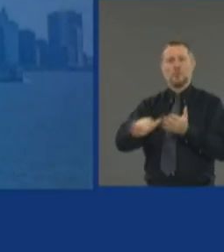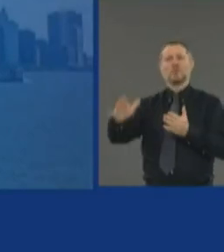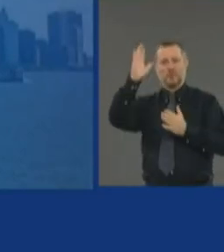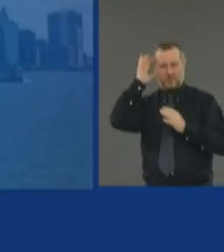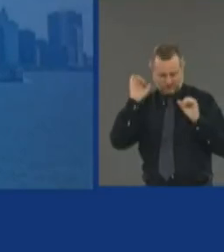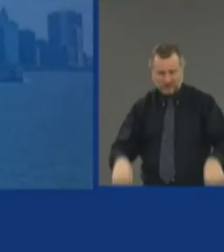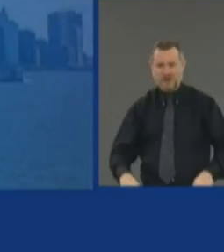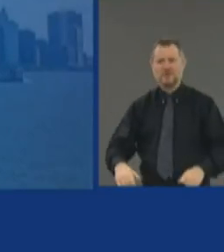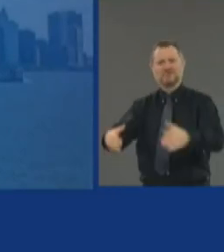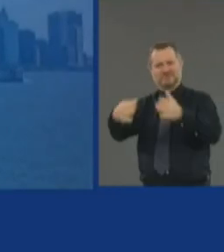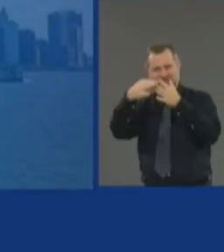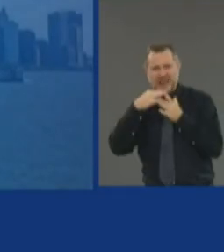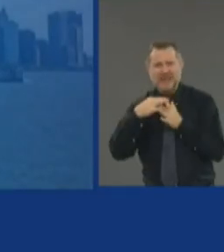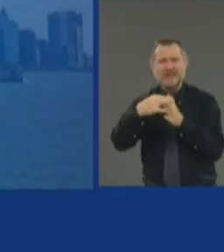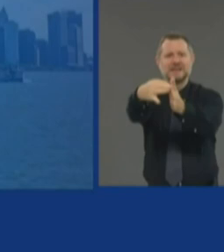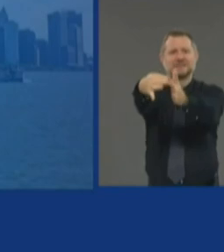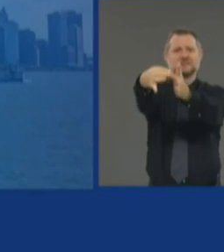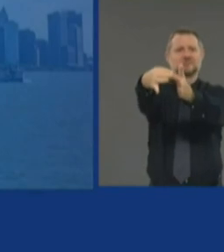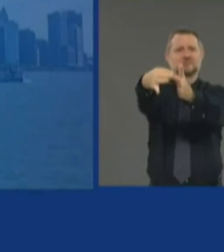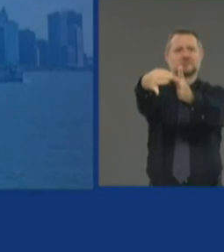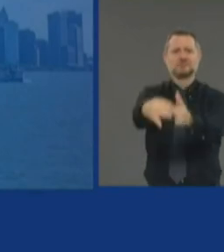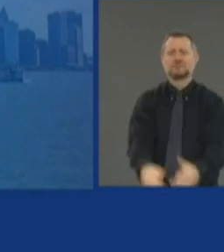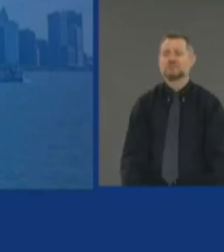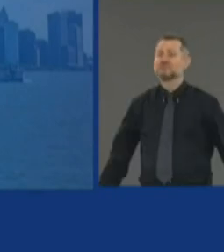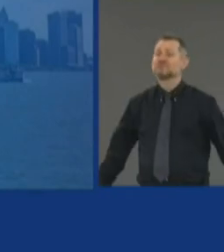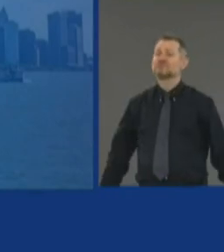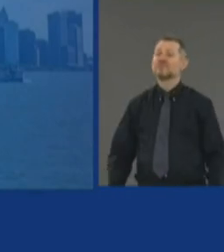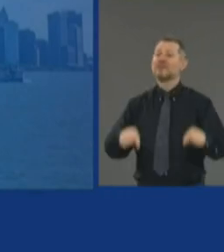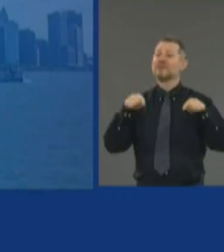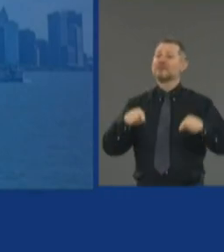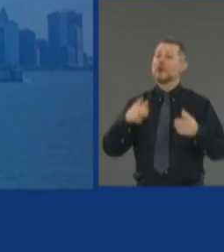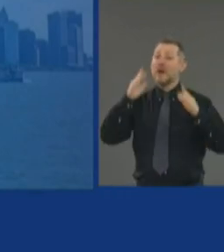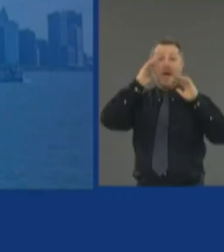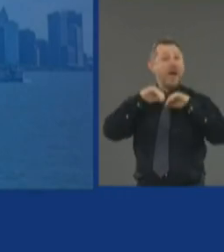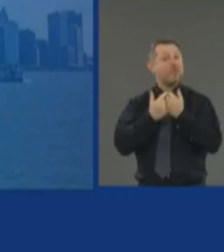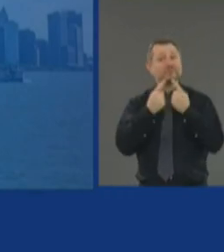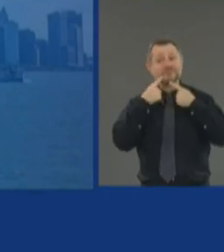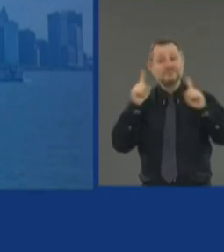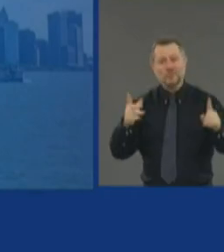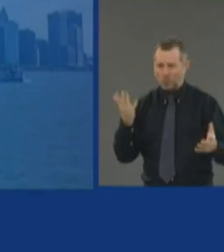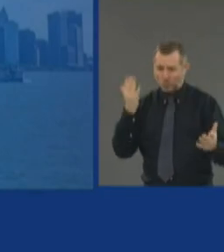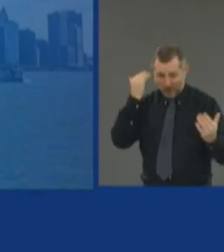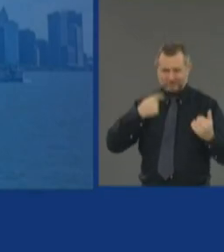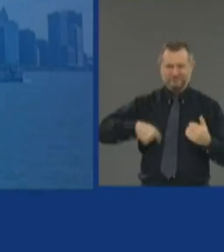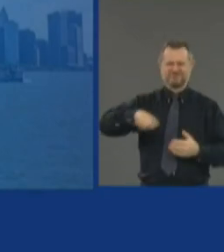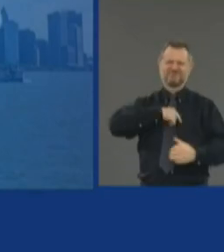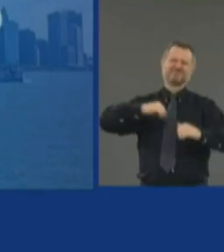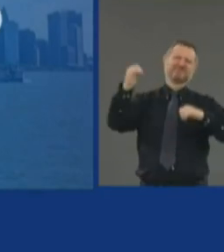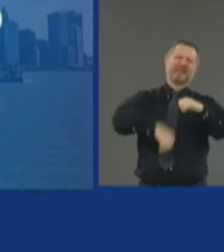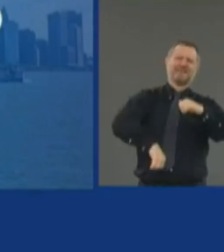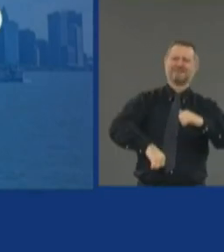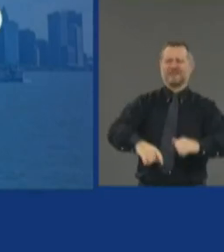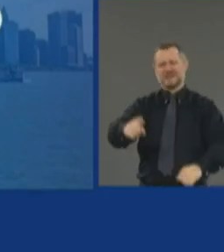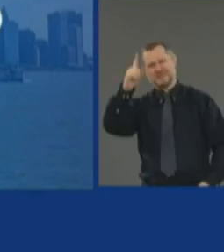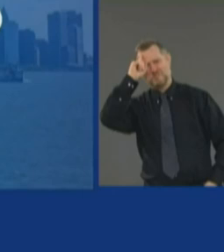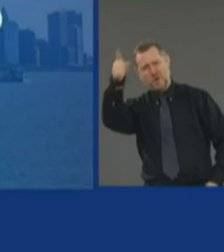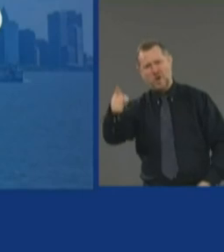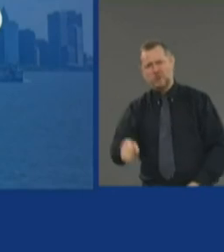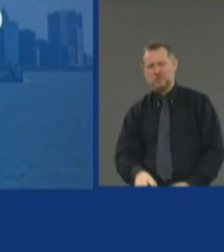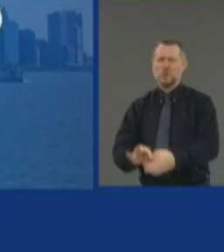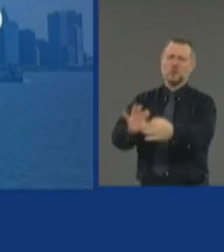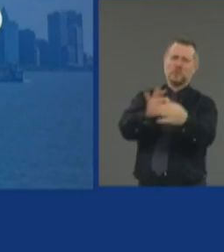of social change. And we will do it, because we are New York tough, smart, united,